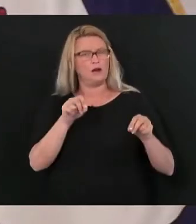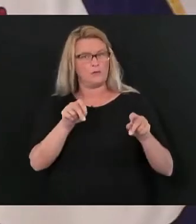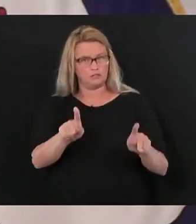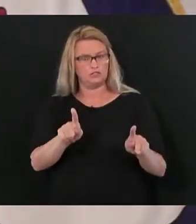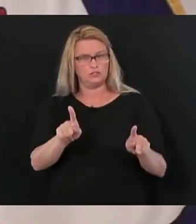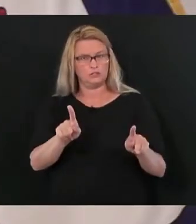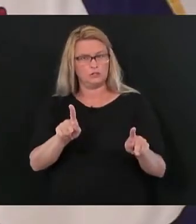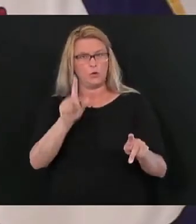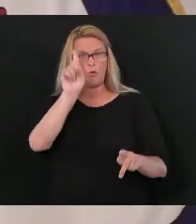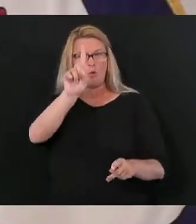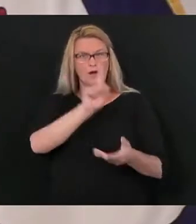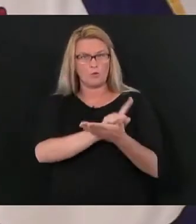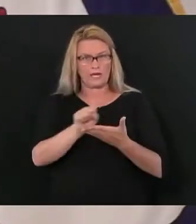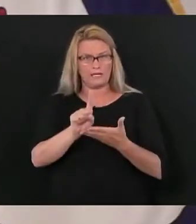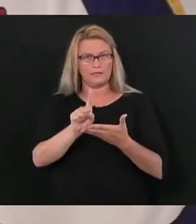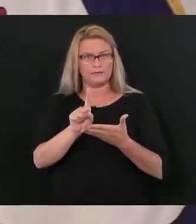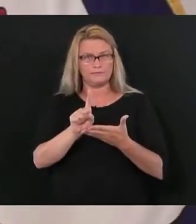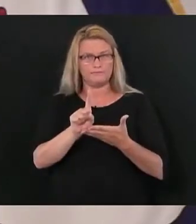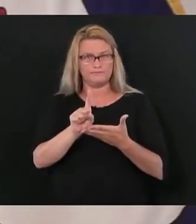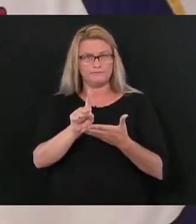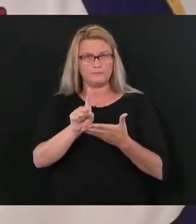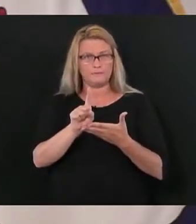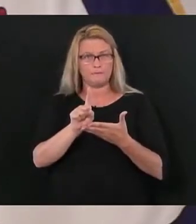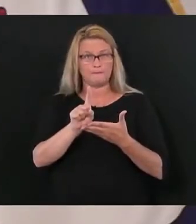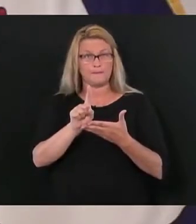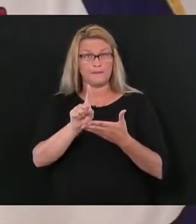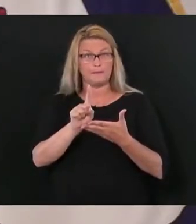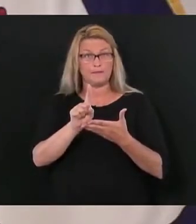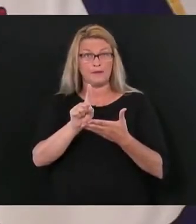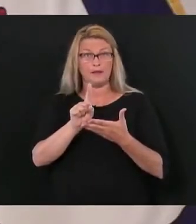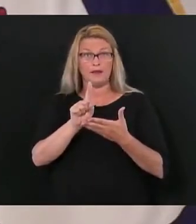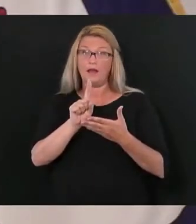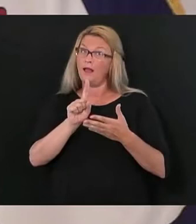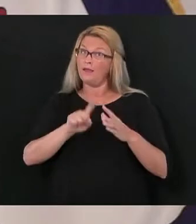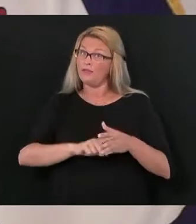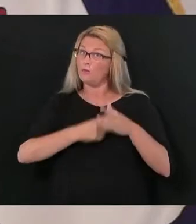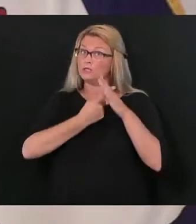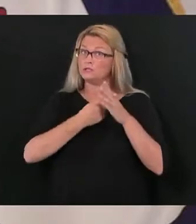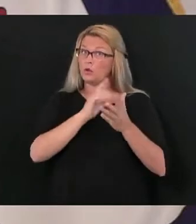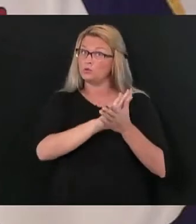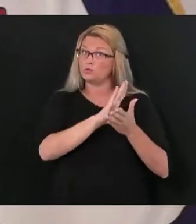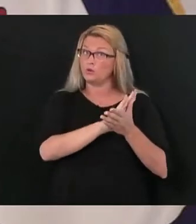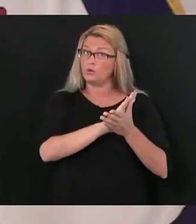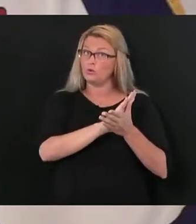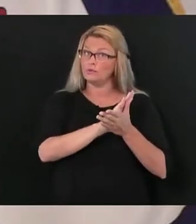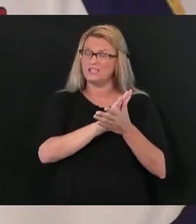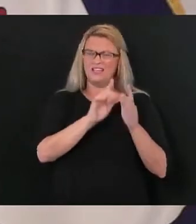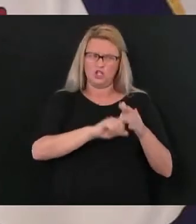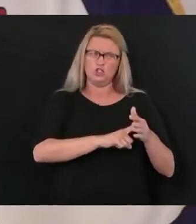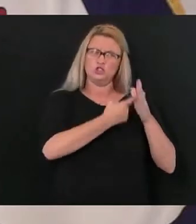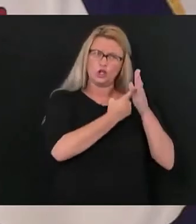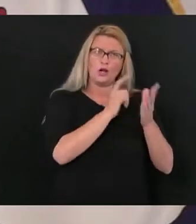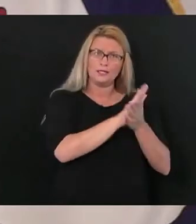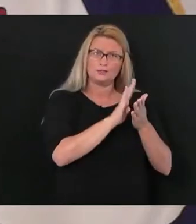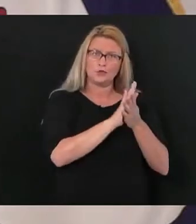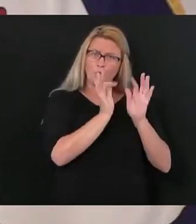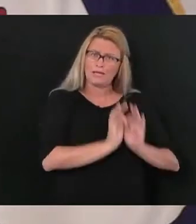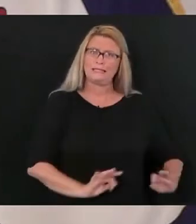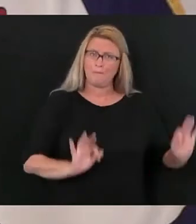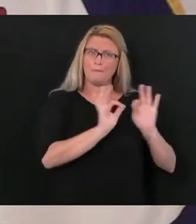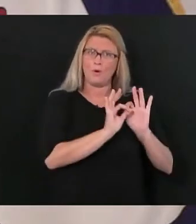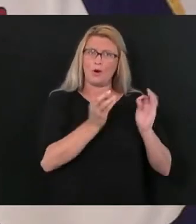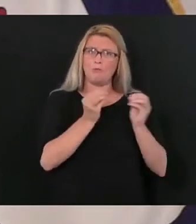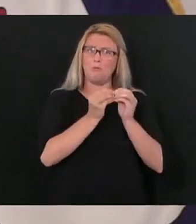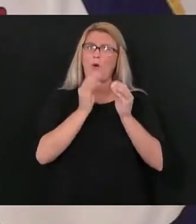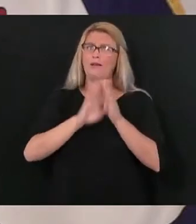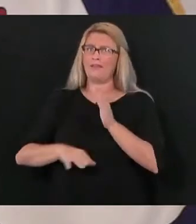have a week, and then we're going to go back to school, which is by far more important than the sports, but it is